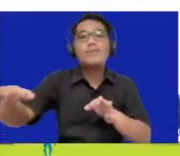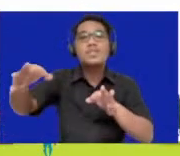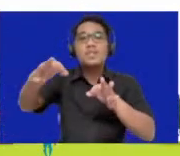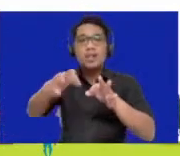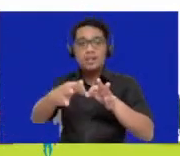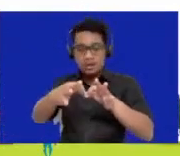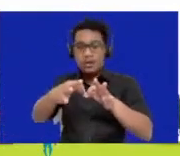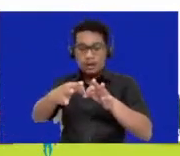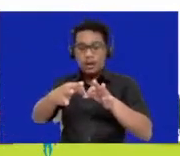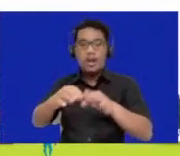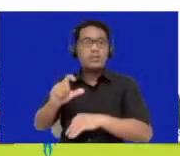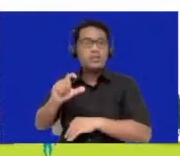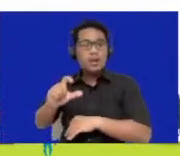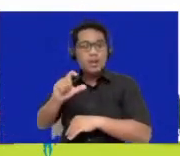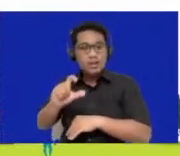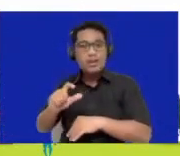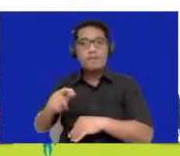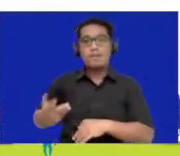in the north.